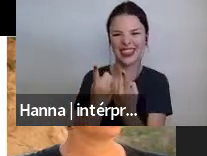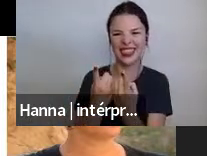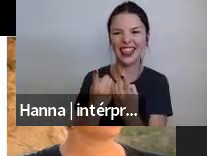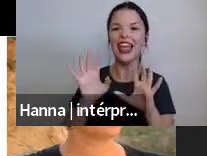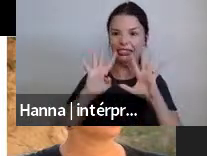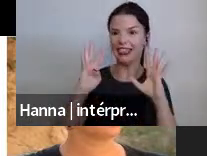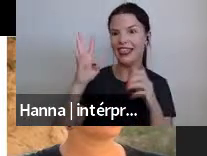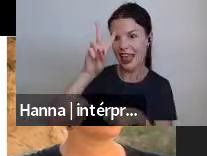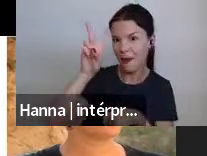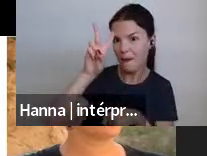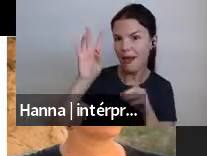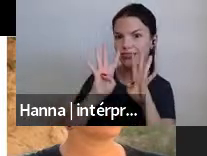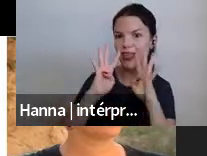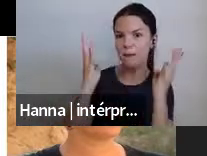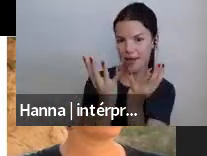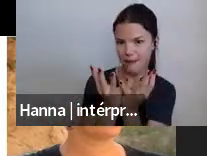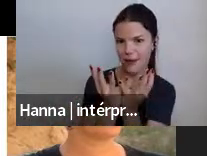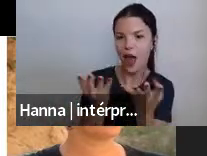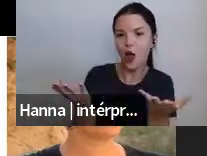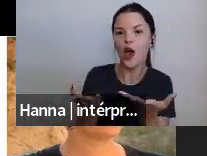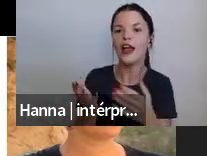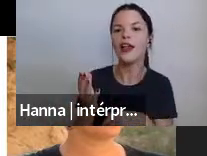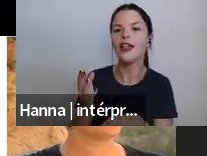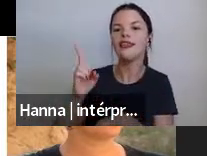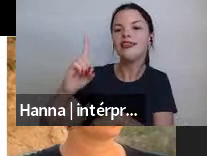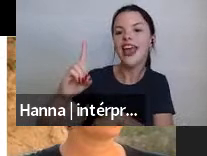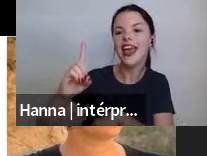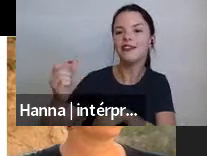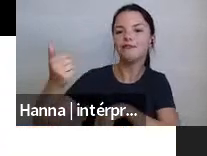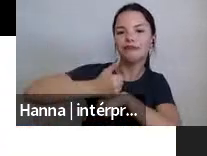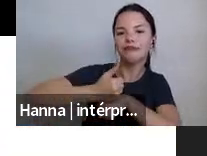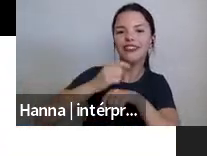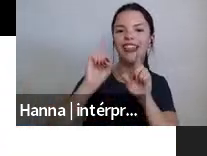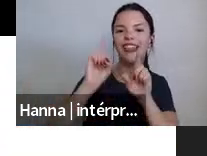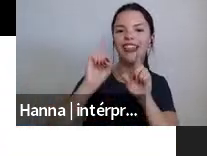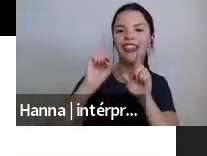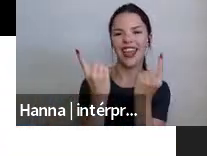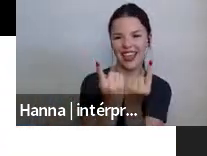this, with a D handshake. Okay.